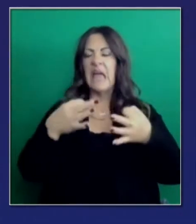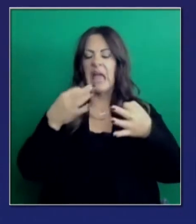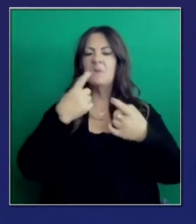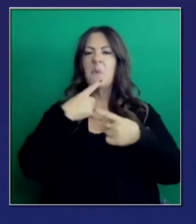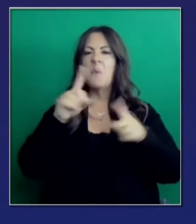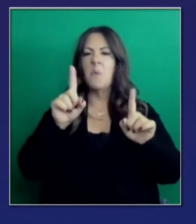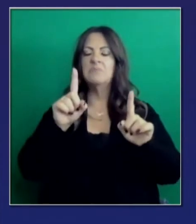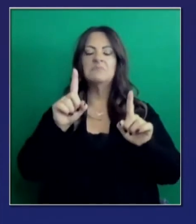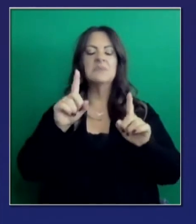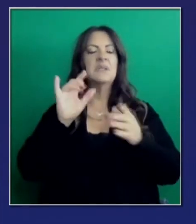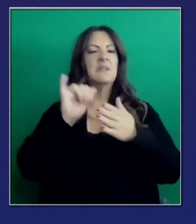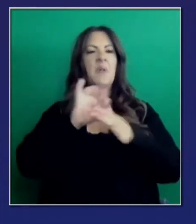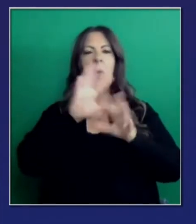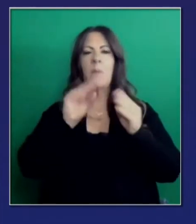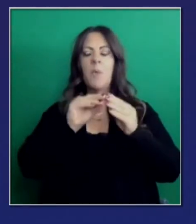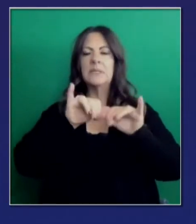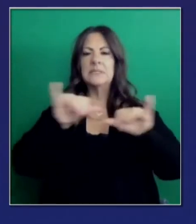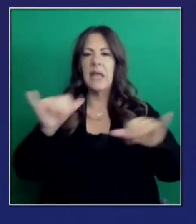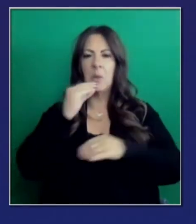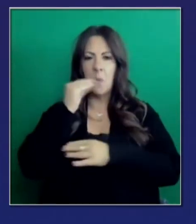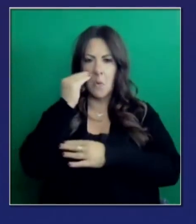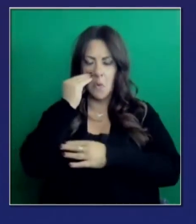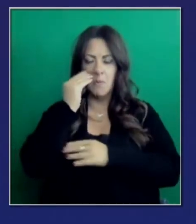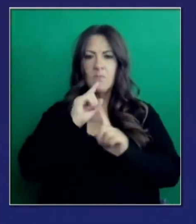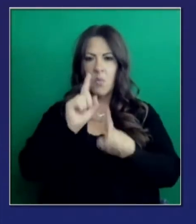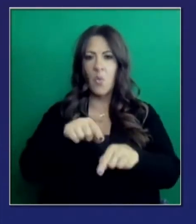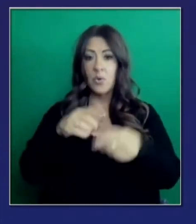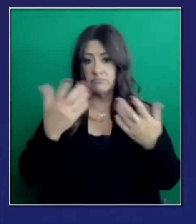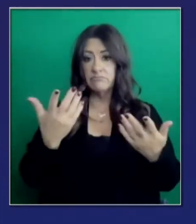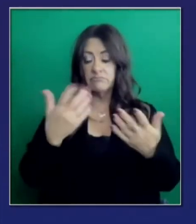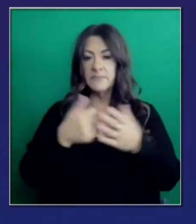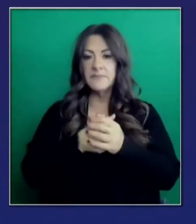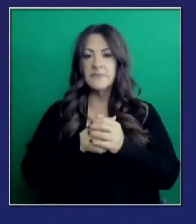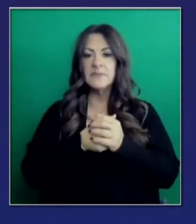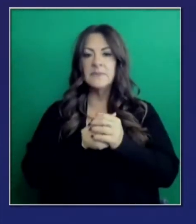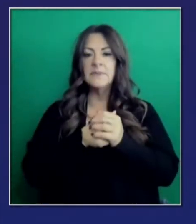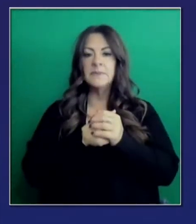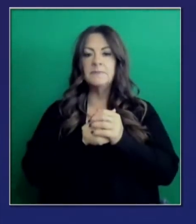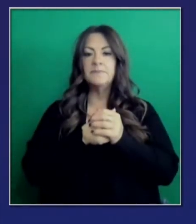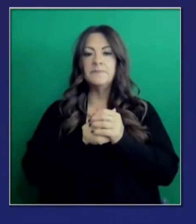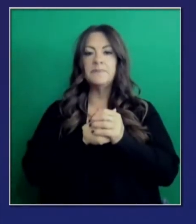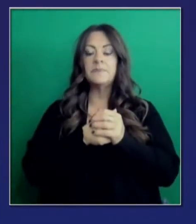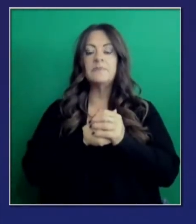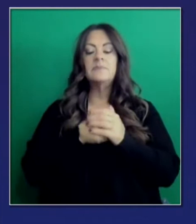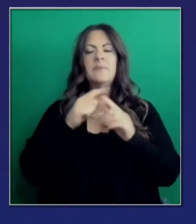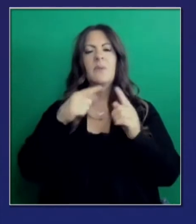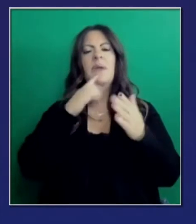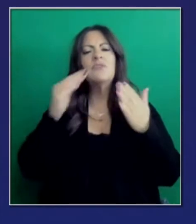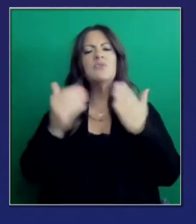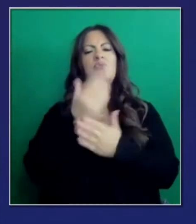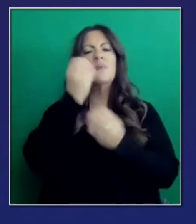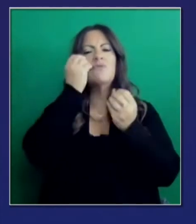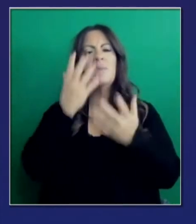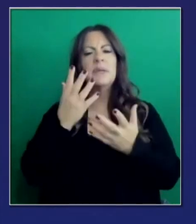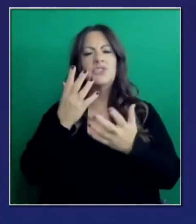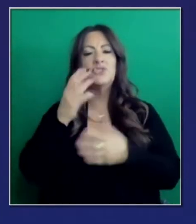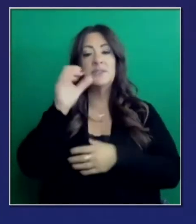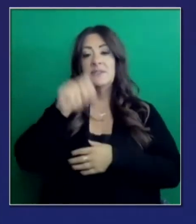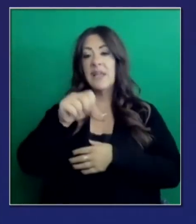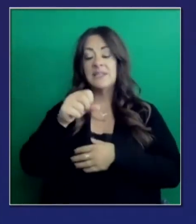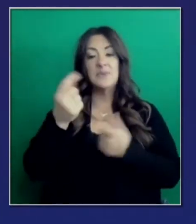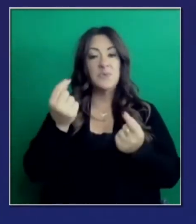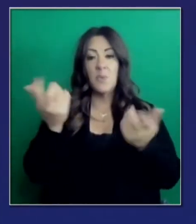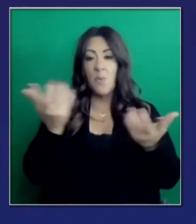today. Here's a reminder of some of the things we've done and some new information. We have substantially increased the number of staff, federal